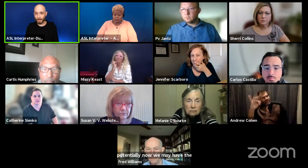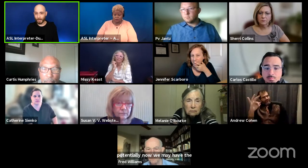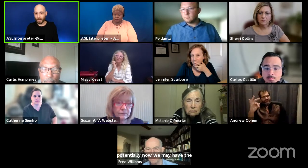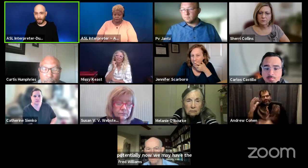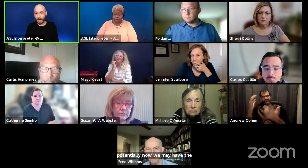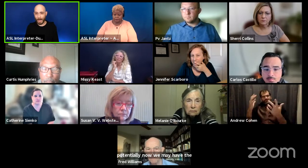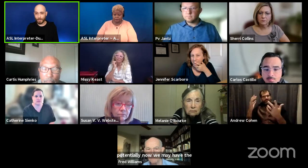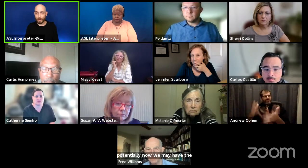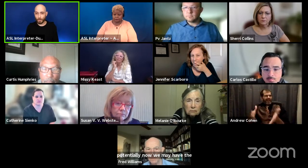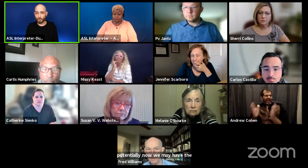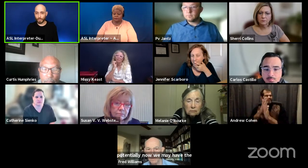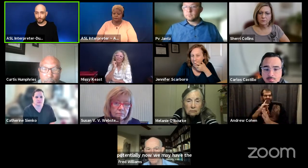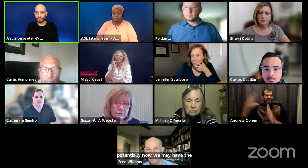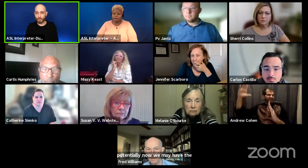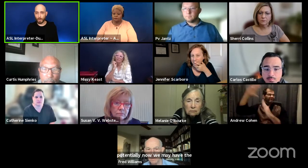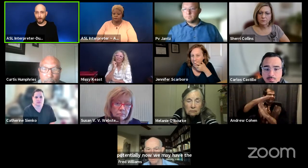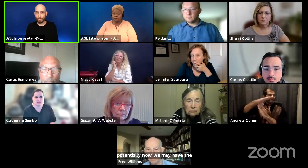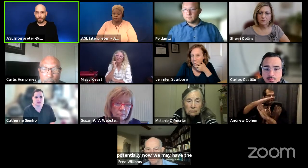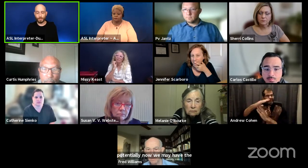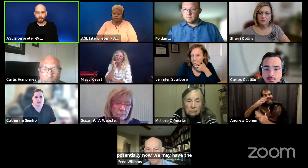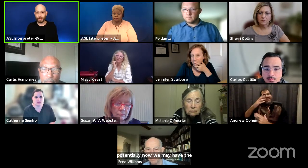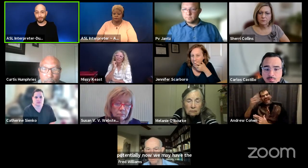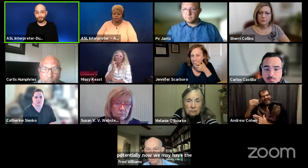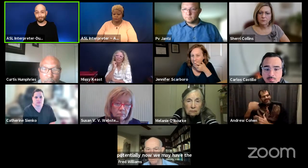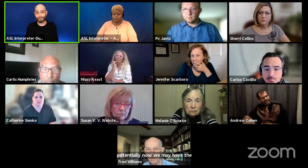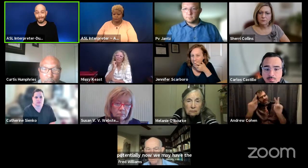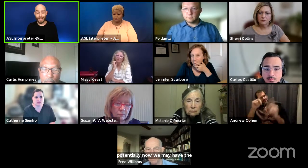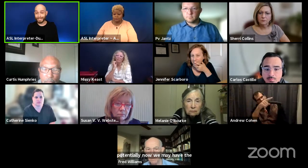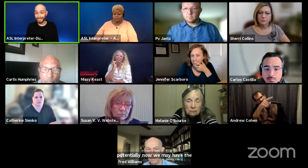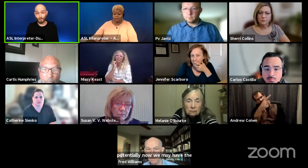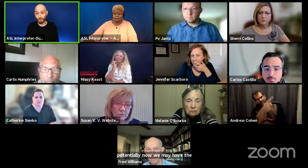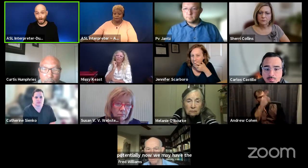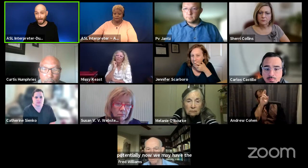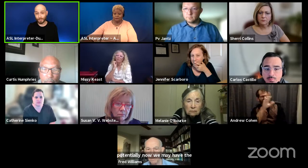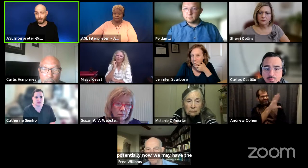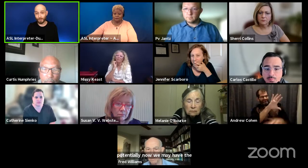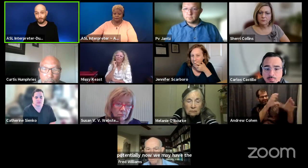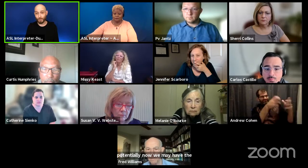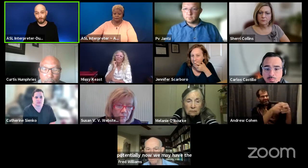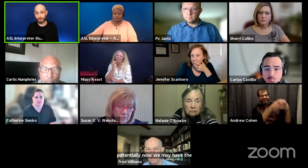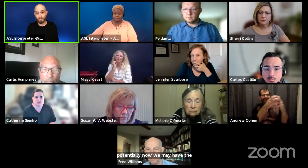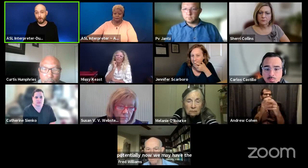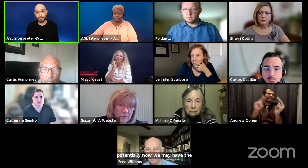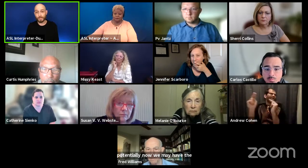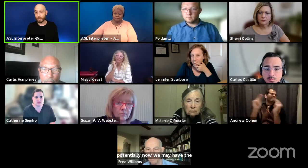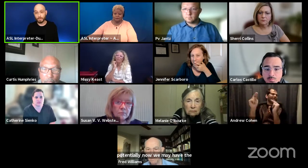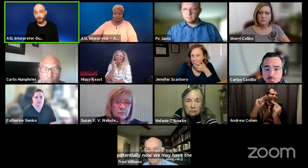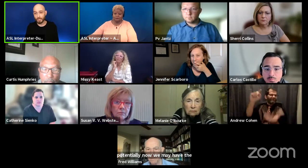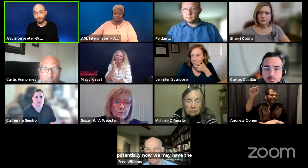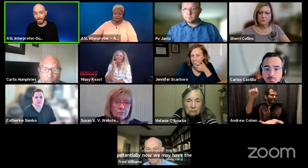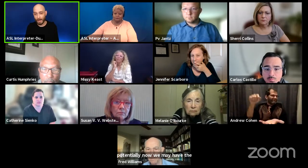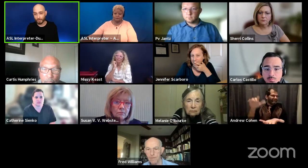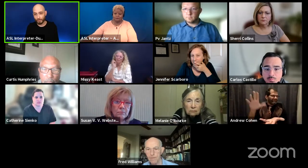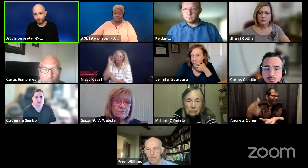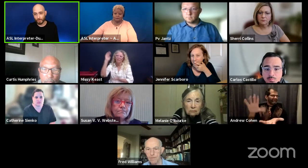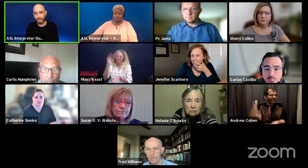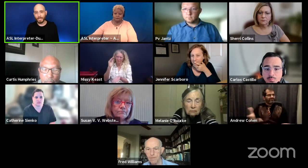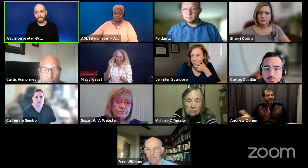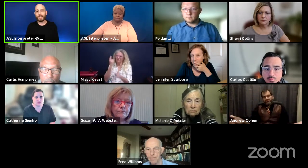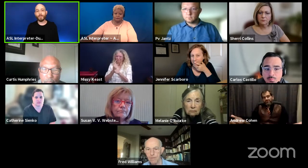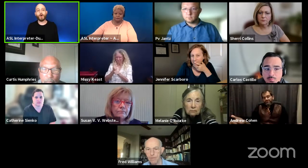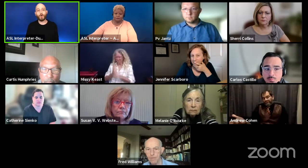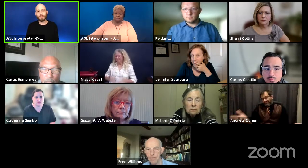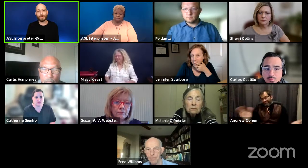then I think we really should come up with an idea where we're asking for the most that we can possibly ask